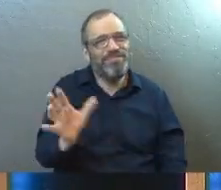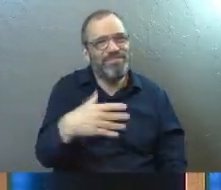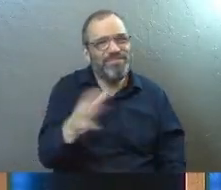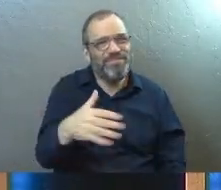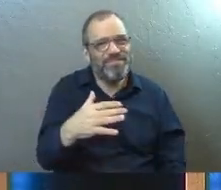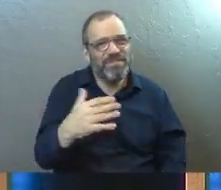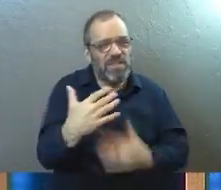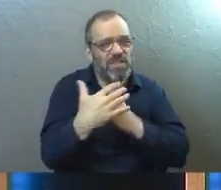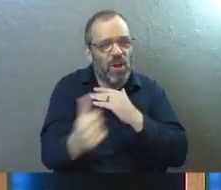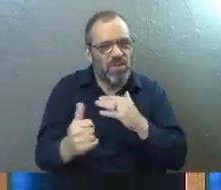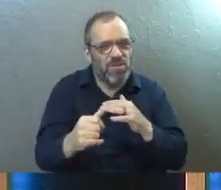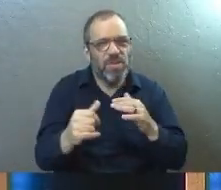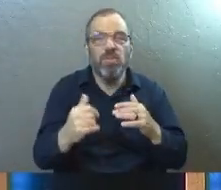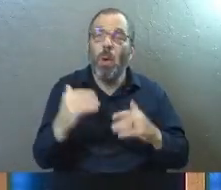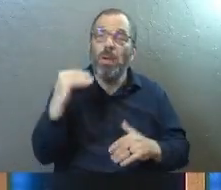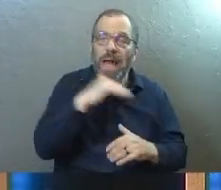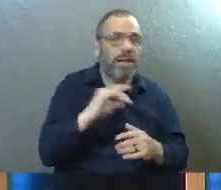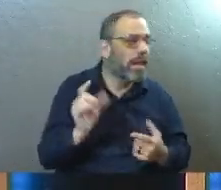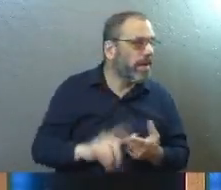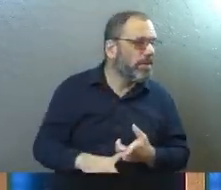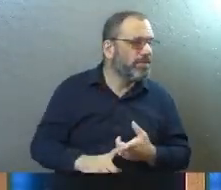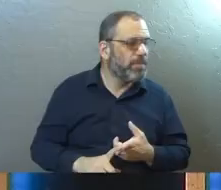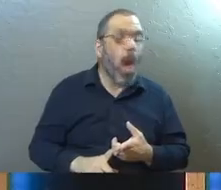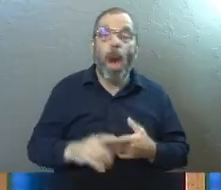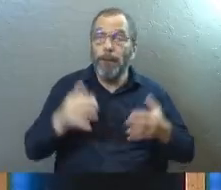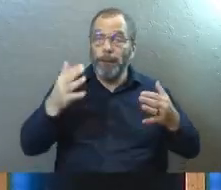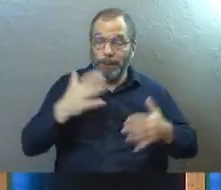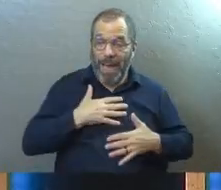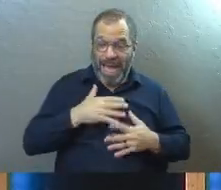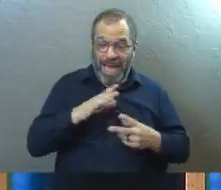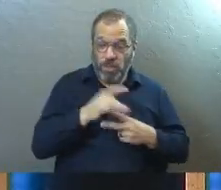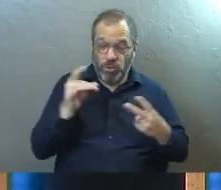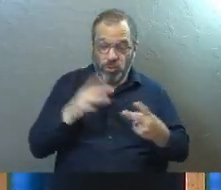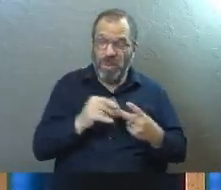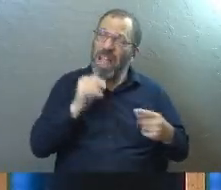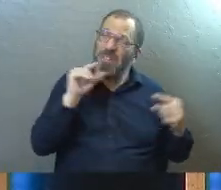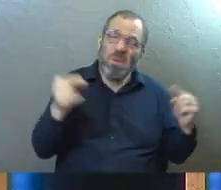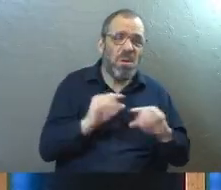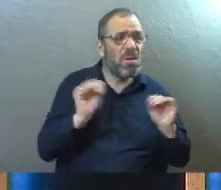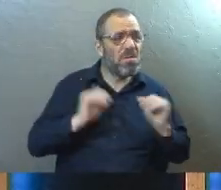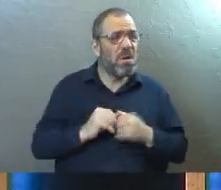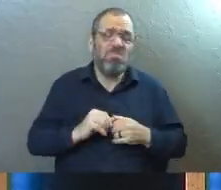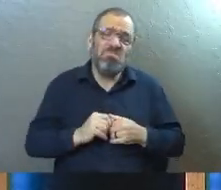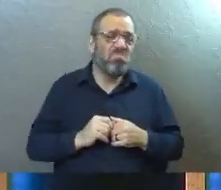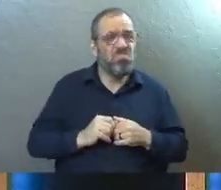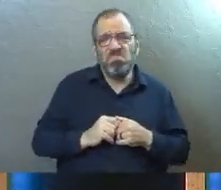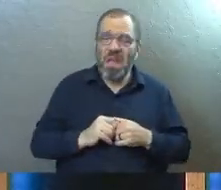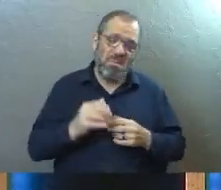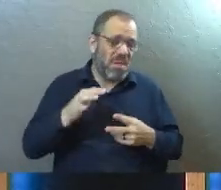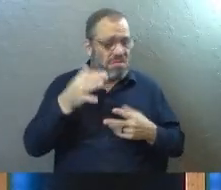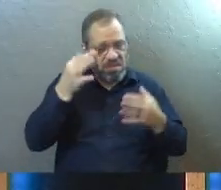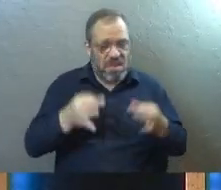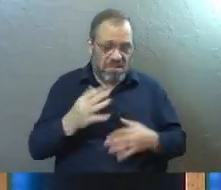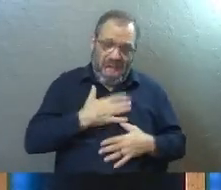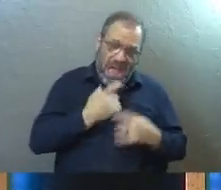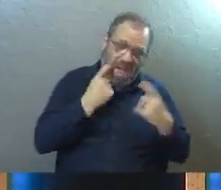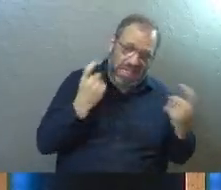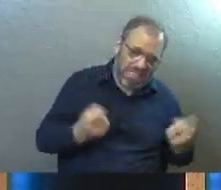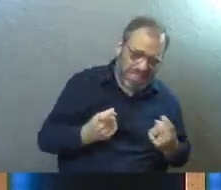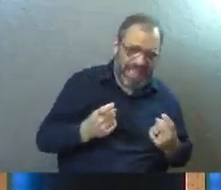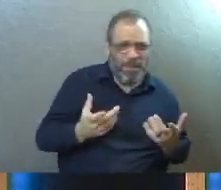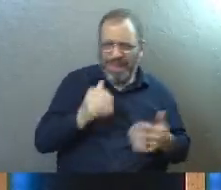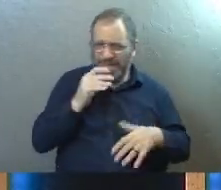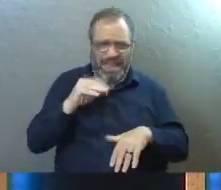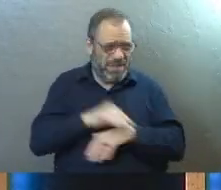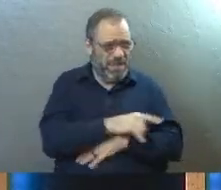us to on a daily basis. So some lies like, hey, my choices aren't really hurting anyone. Like, maybe I make a choice, I sin, but